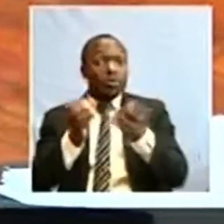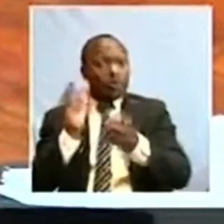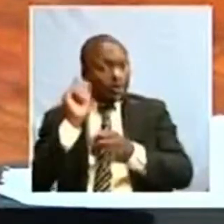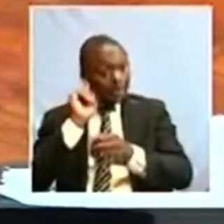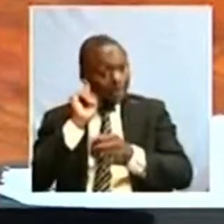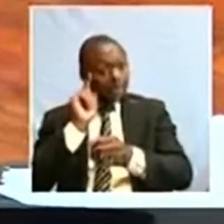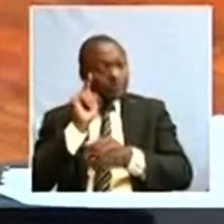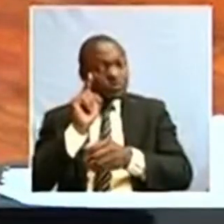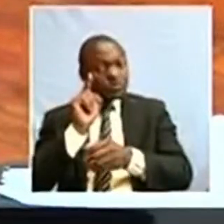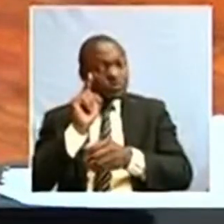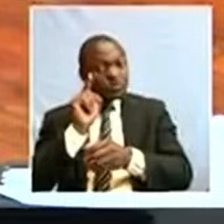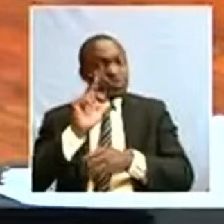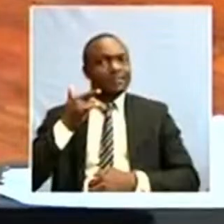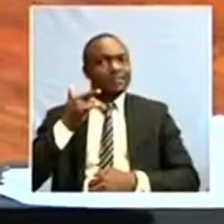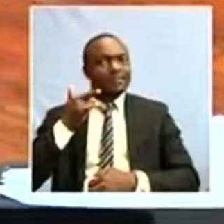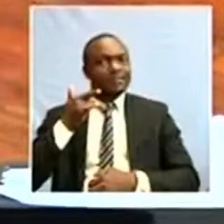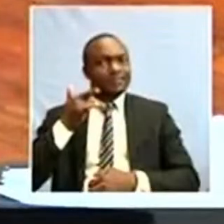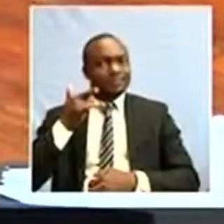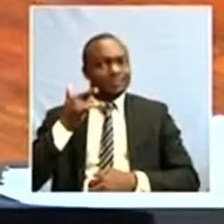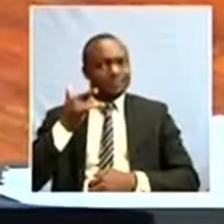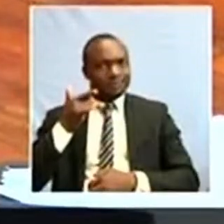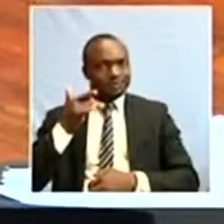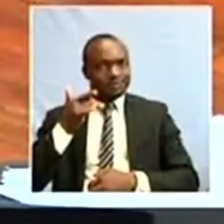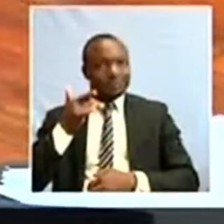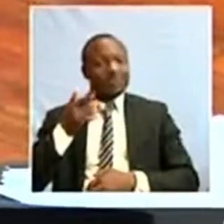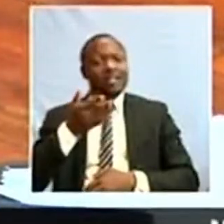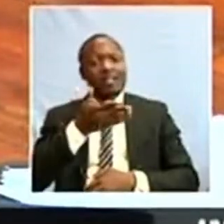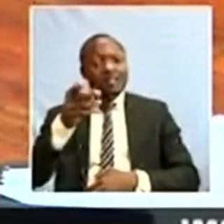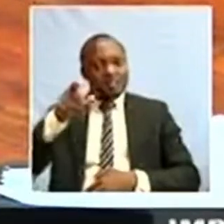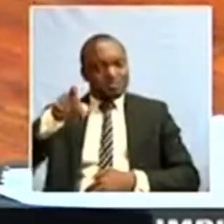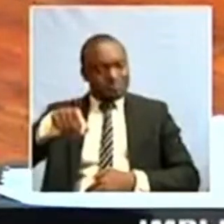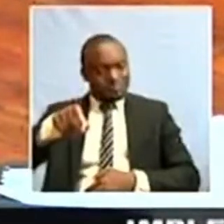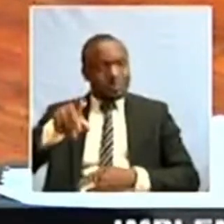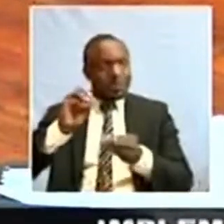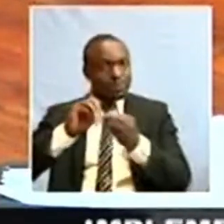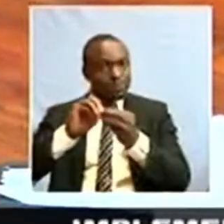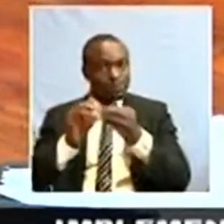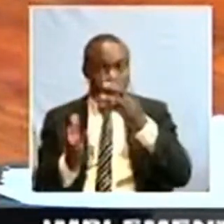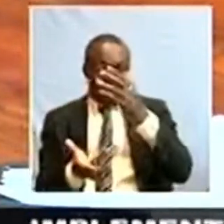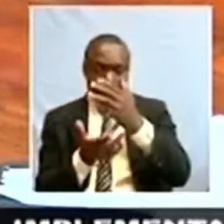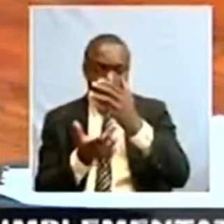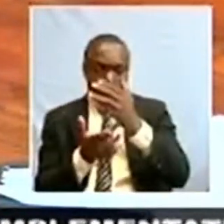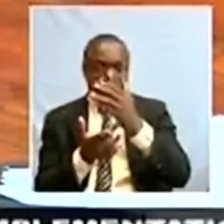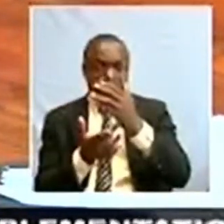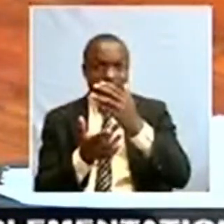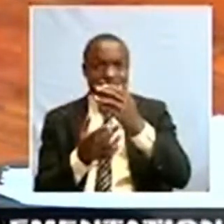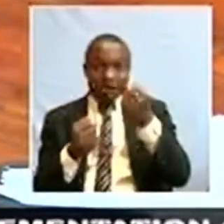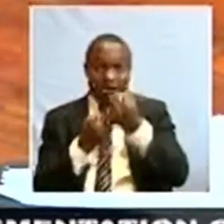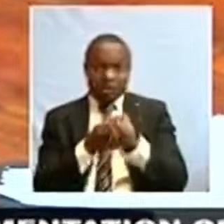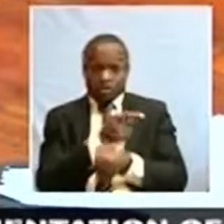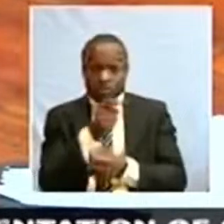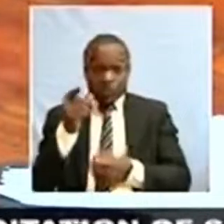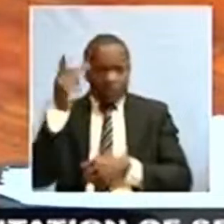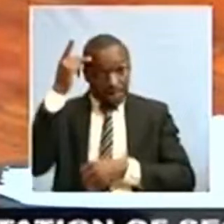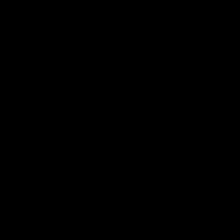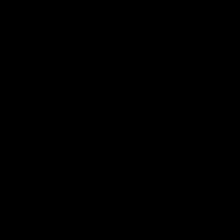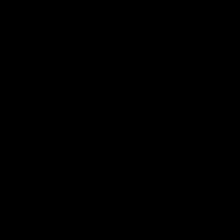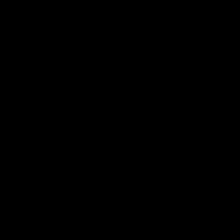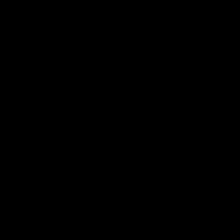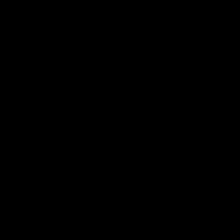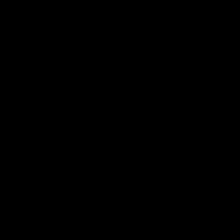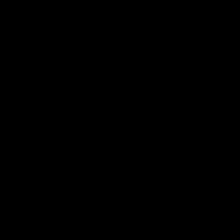that, do you feel that there is need for more technical support to you, the principal officers, or you